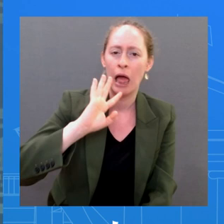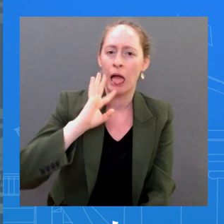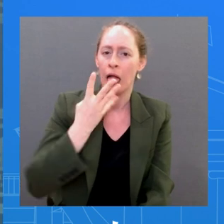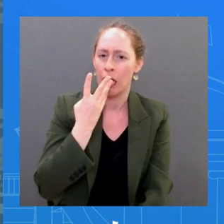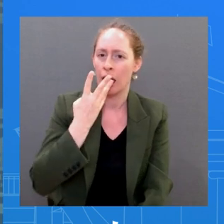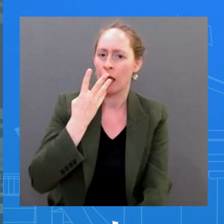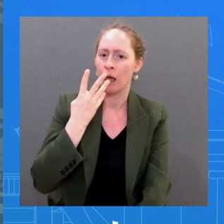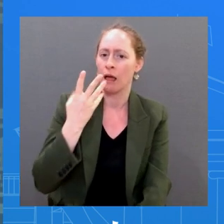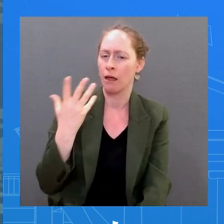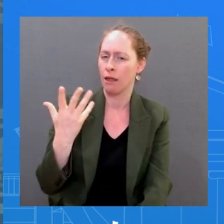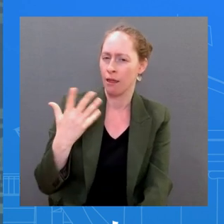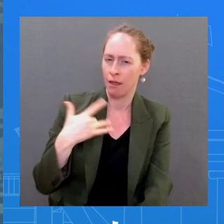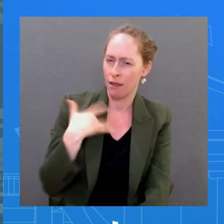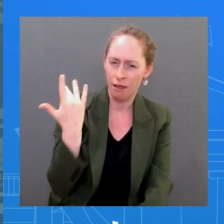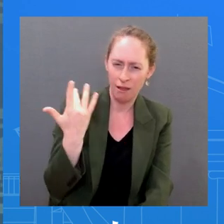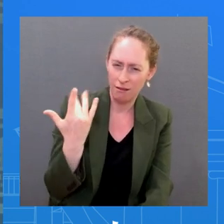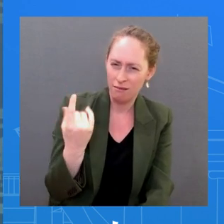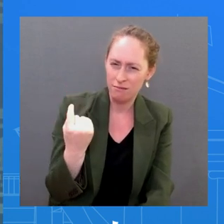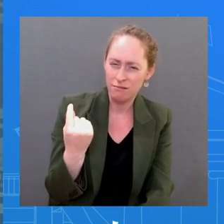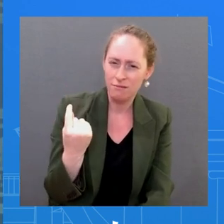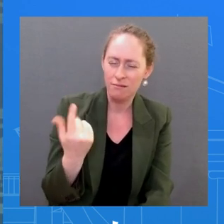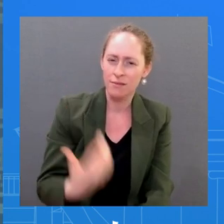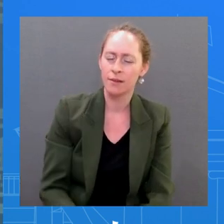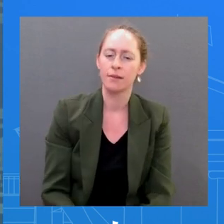she meant by that.